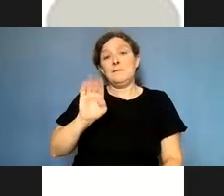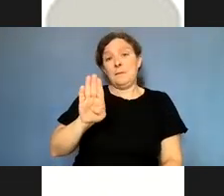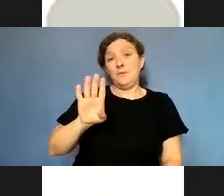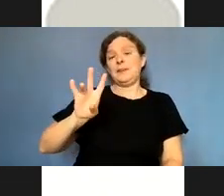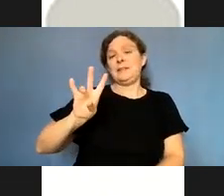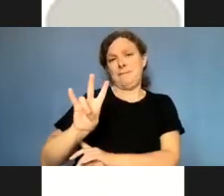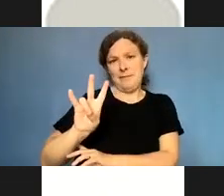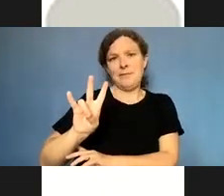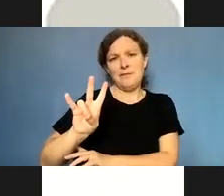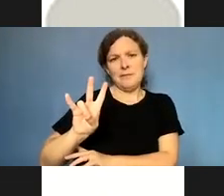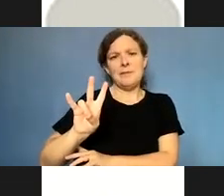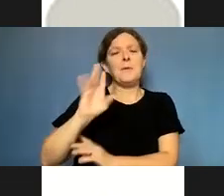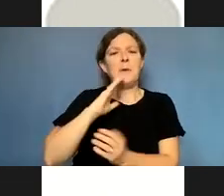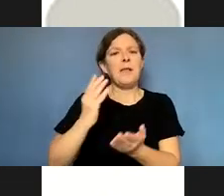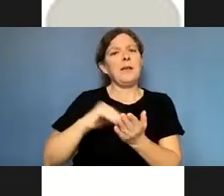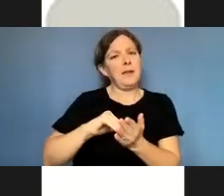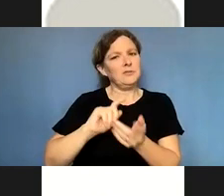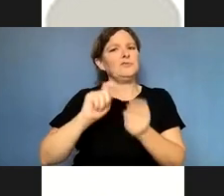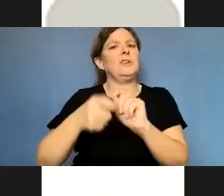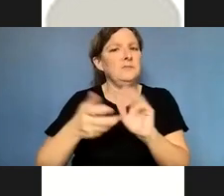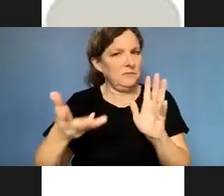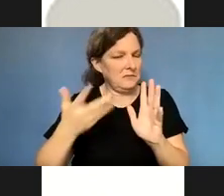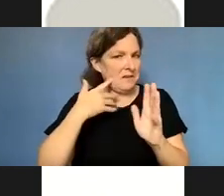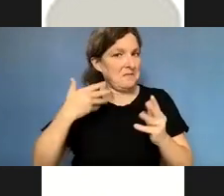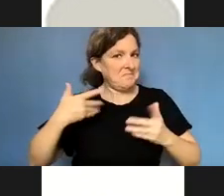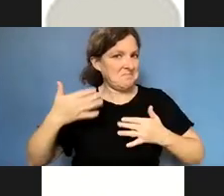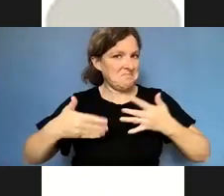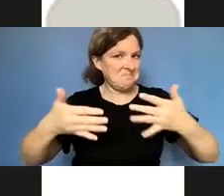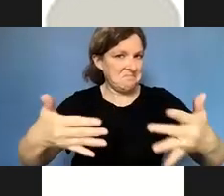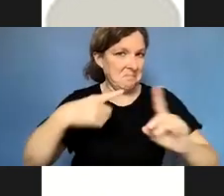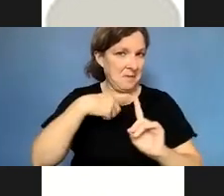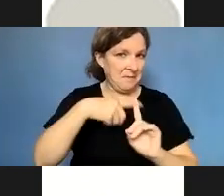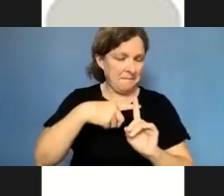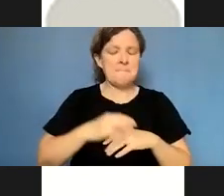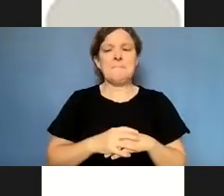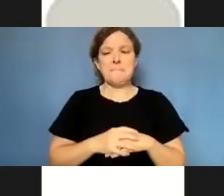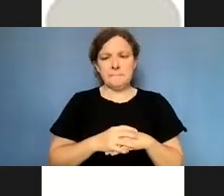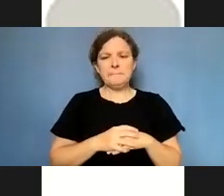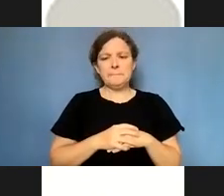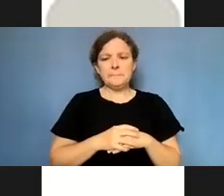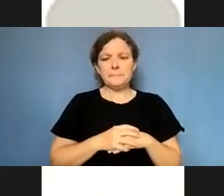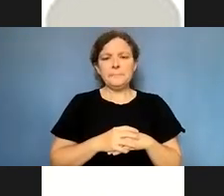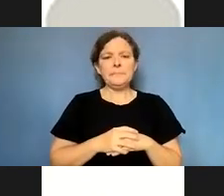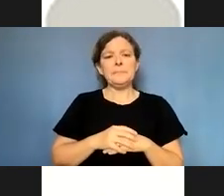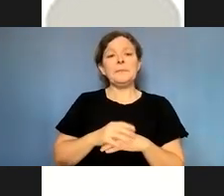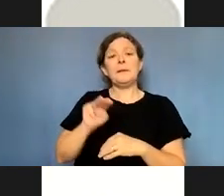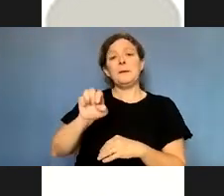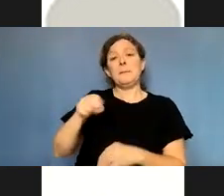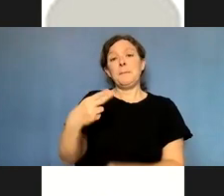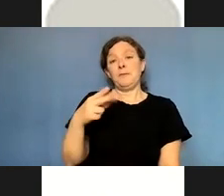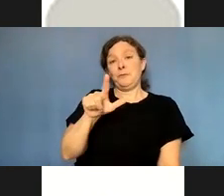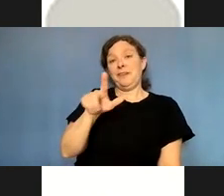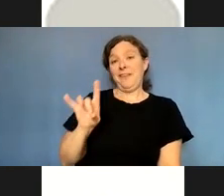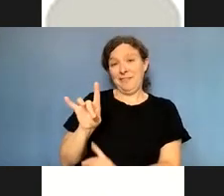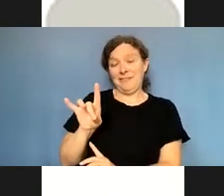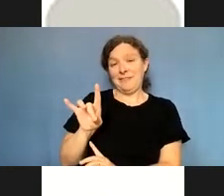you know, it will be applied to more spaces if things go the way the province hopes. And then on March 28th, may